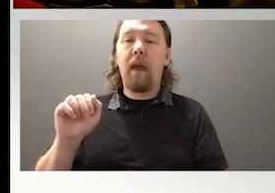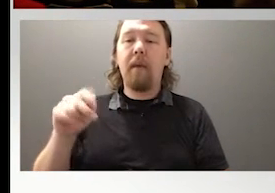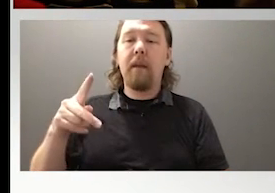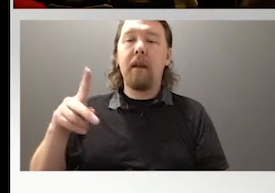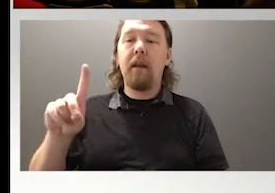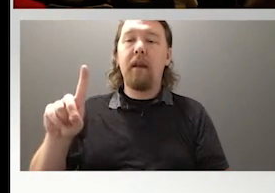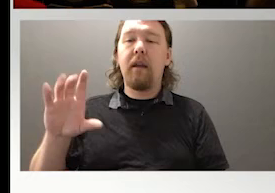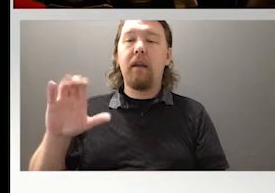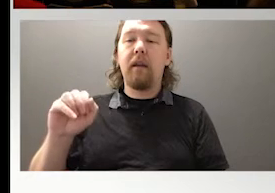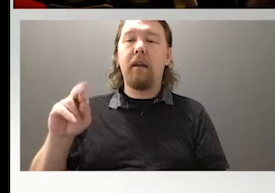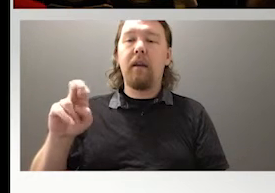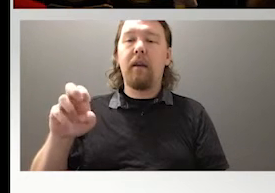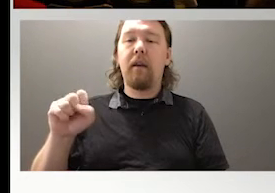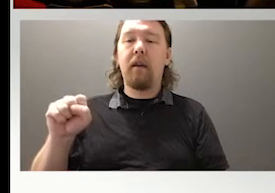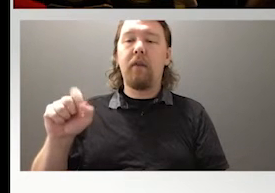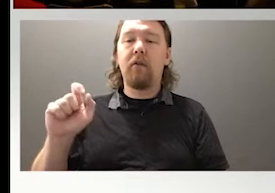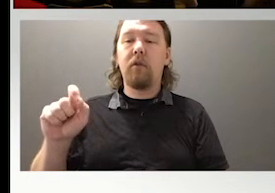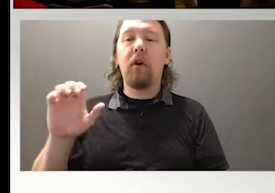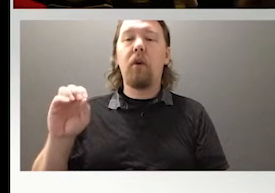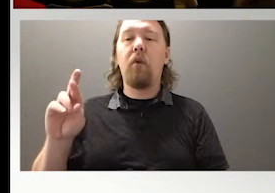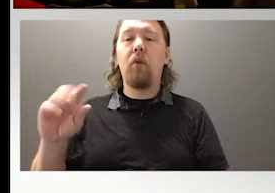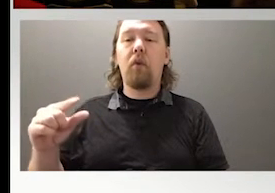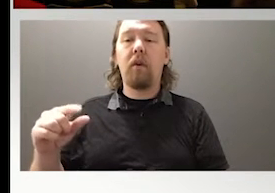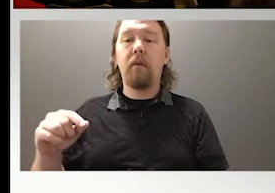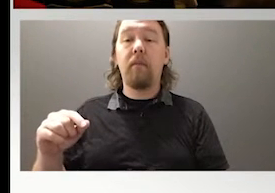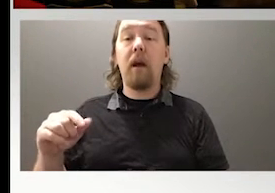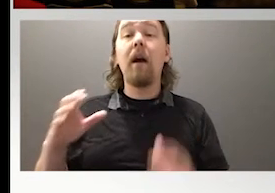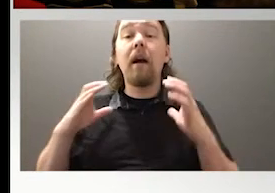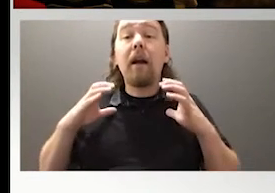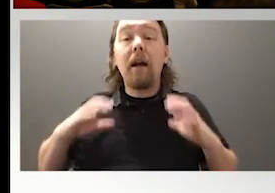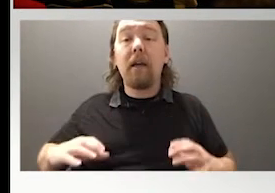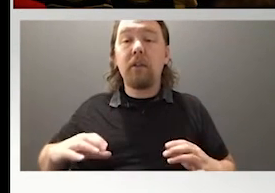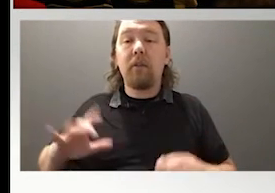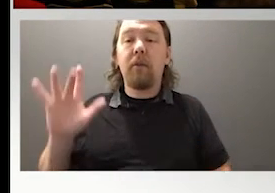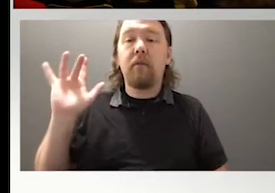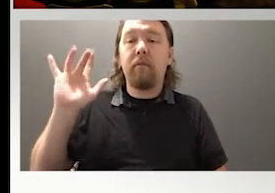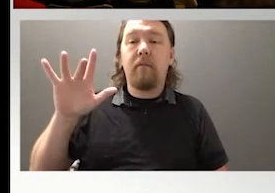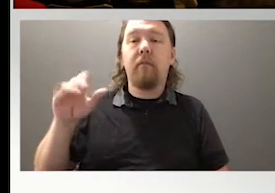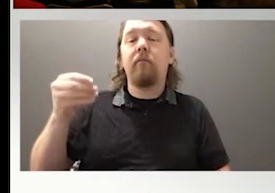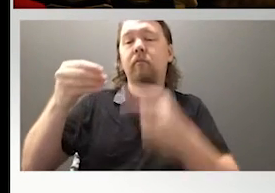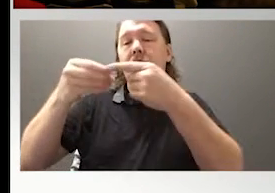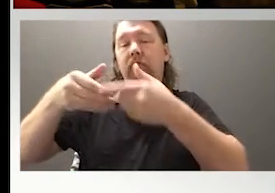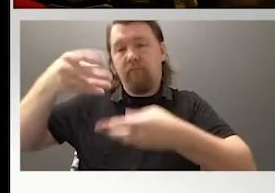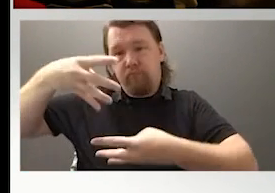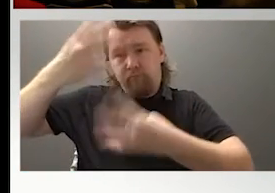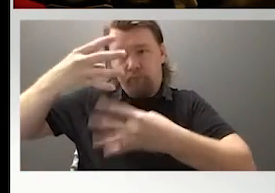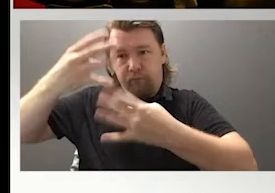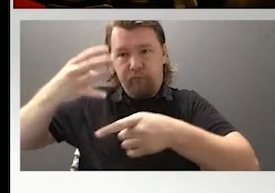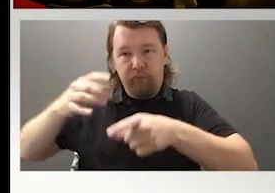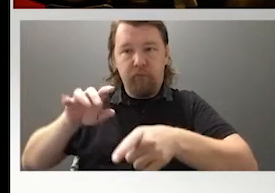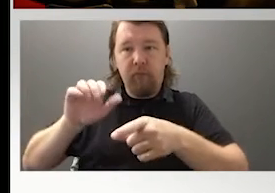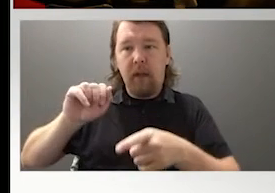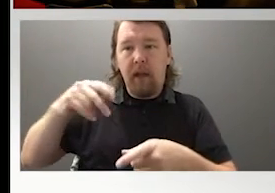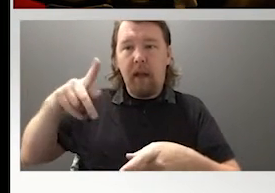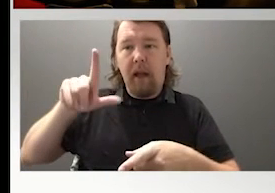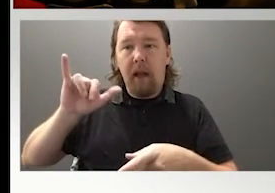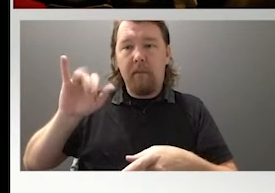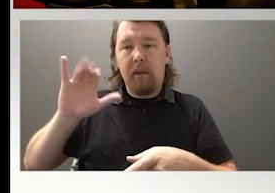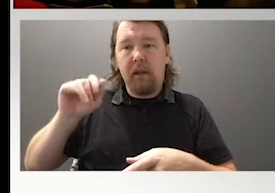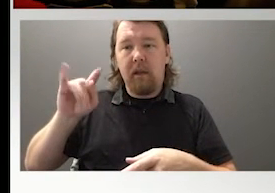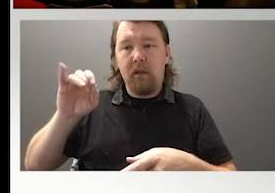at apdcares.org. You go to the Customers tab, and you scroll down to where it says Applications, and there you're going to find